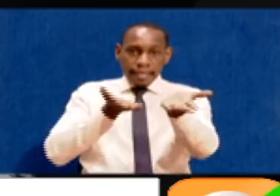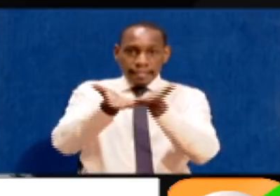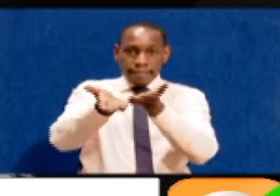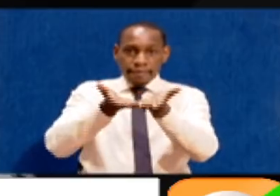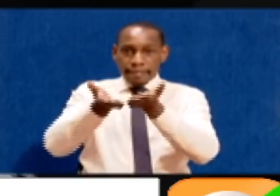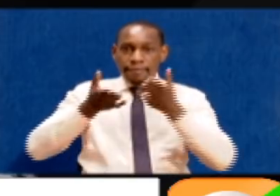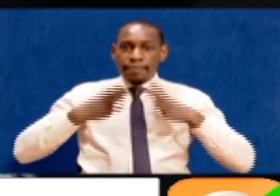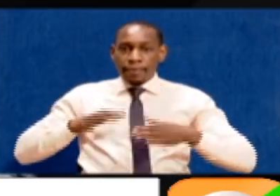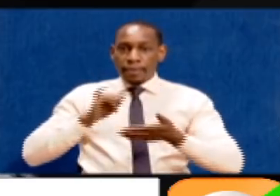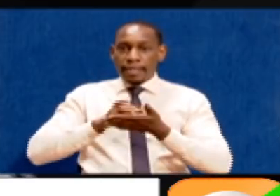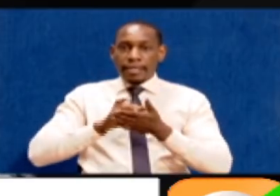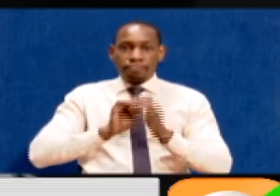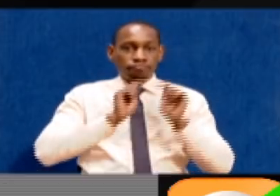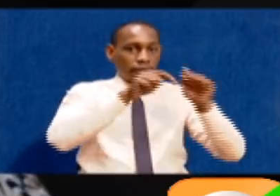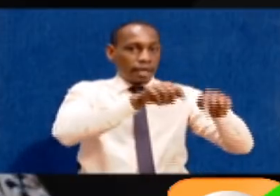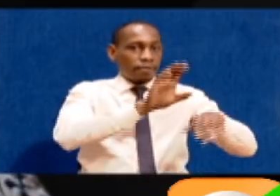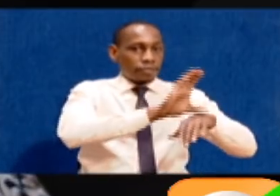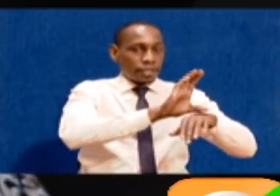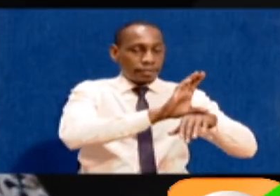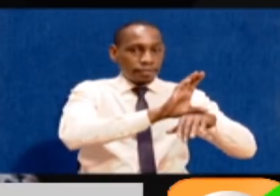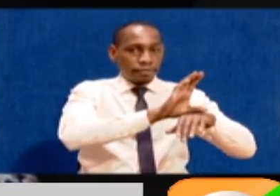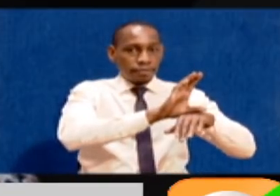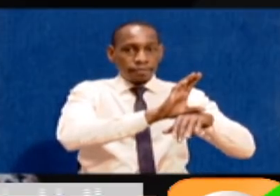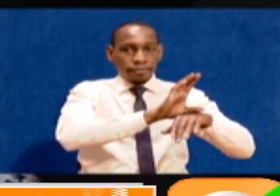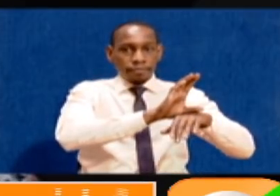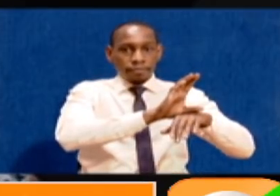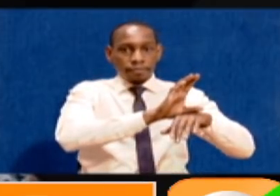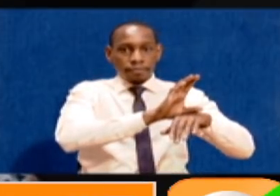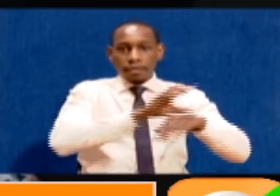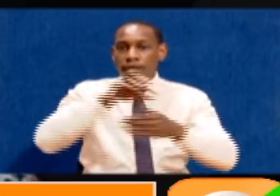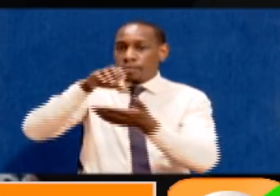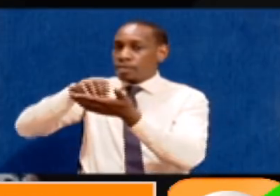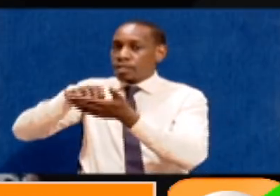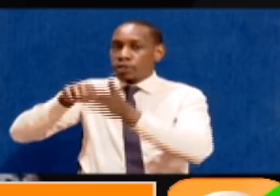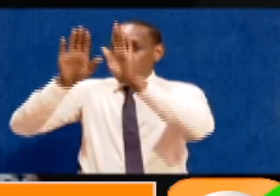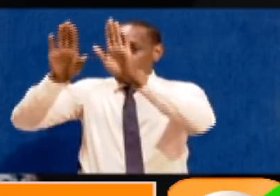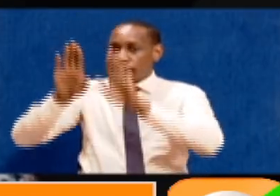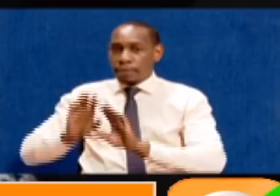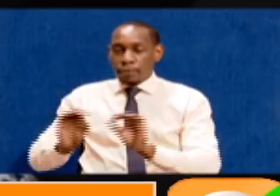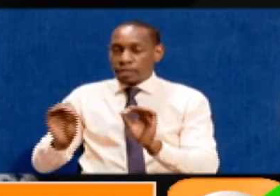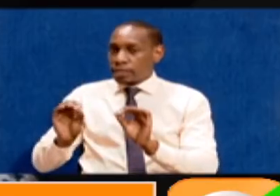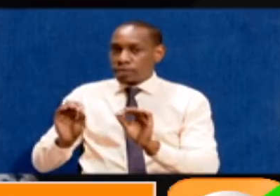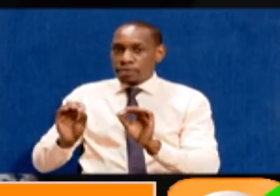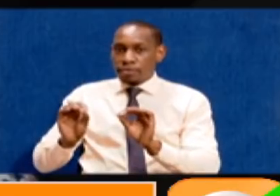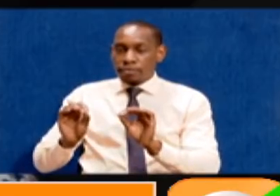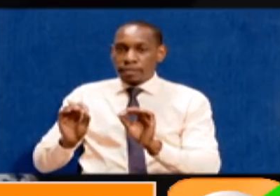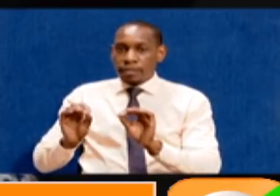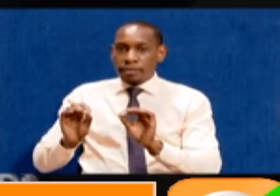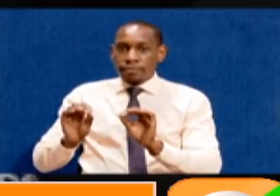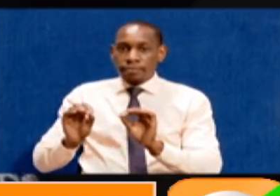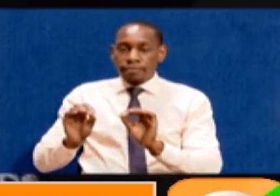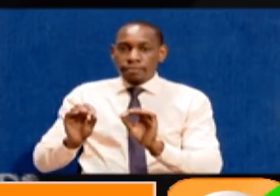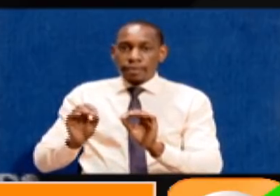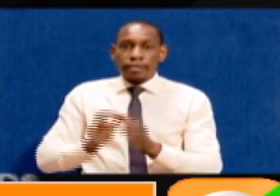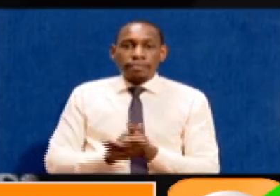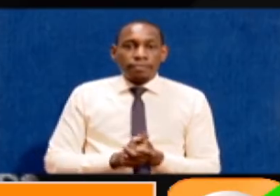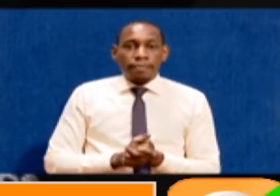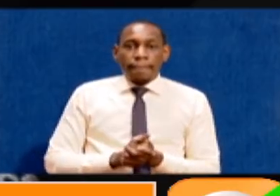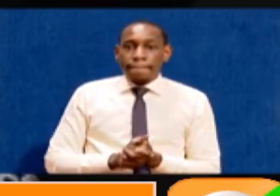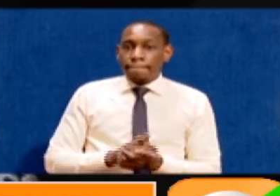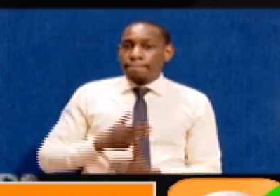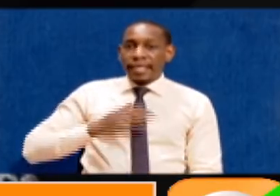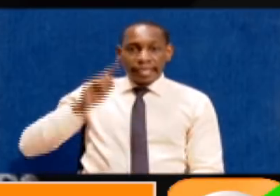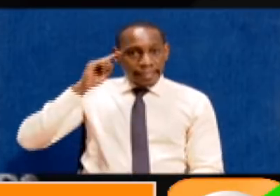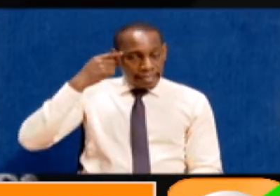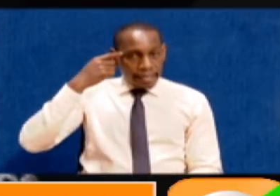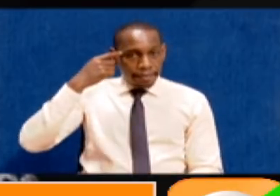the people who come to them, irrespective of who they are and irrespective of what their needs are. And I think